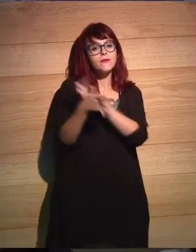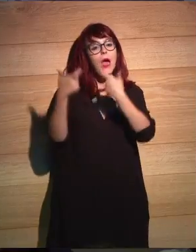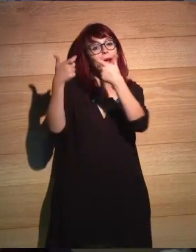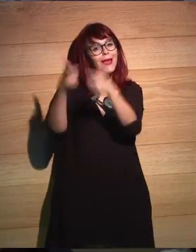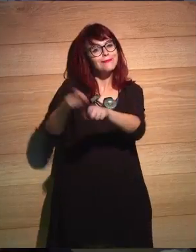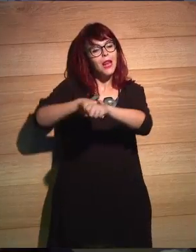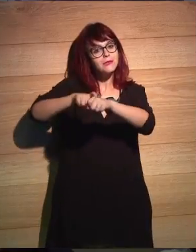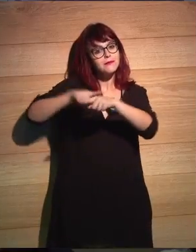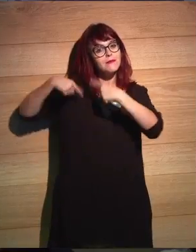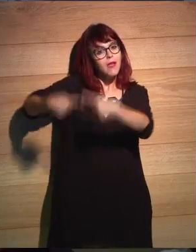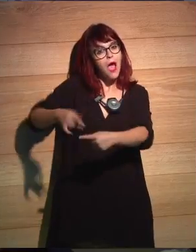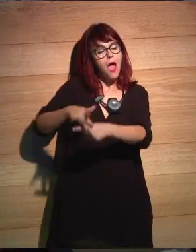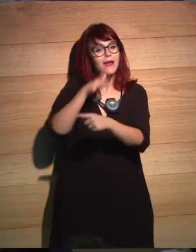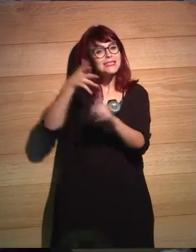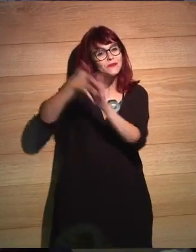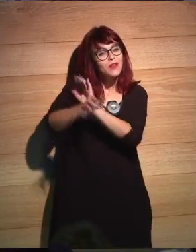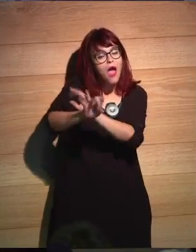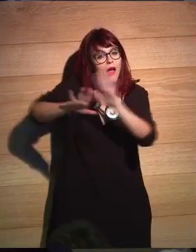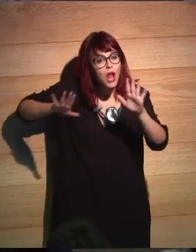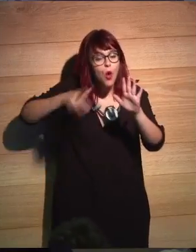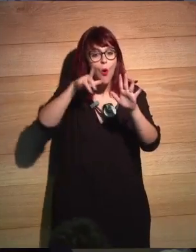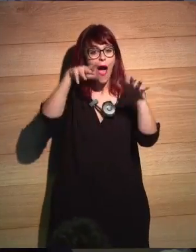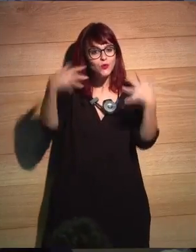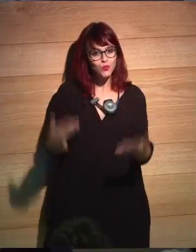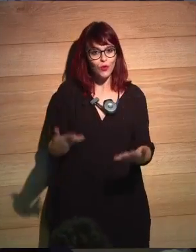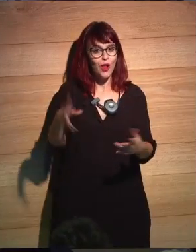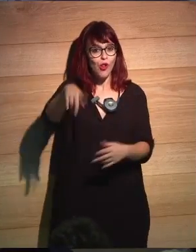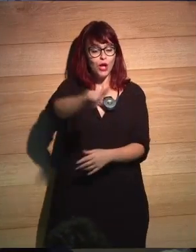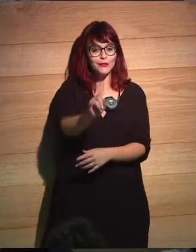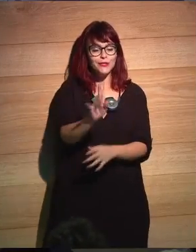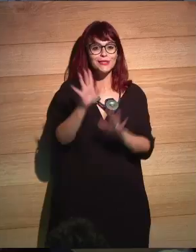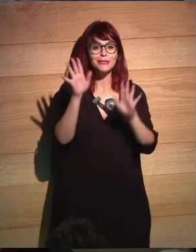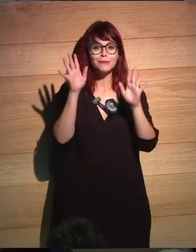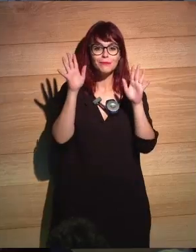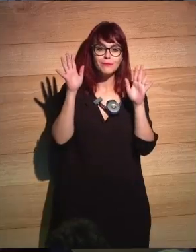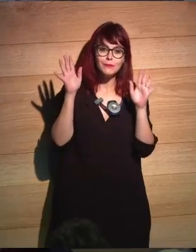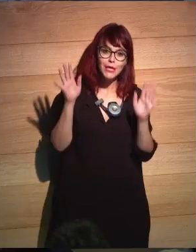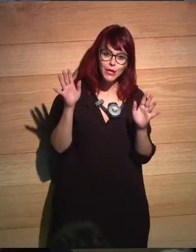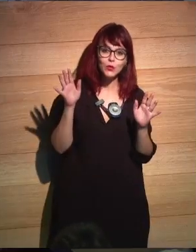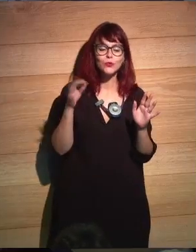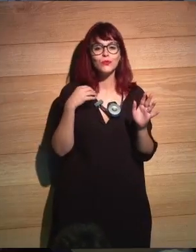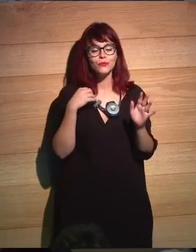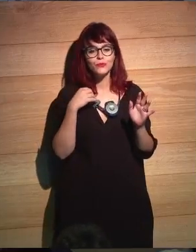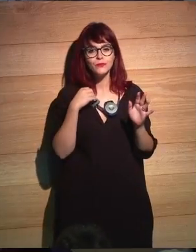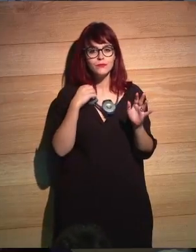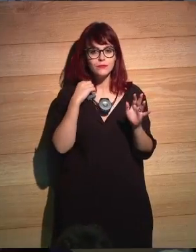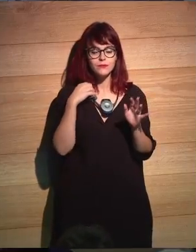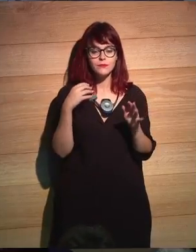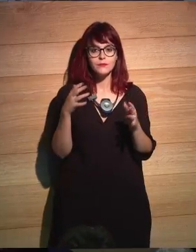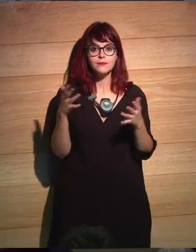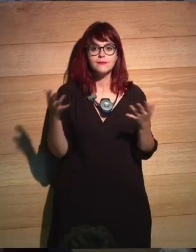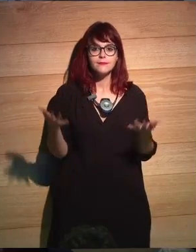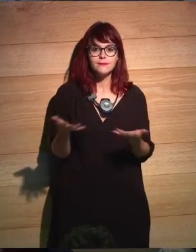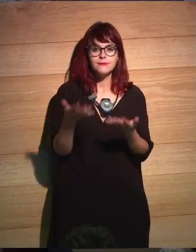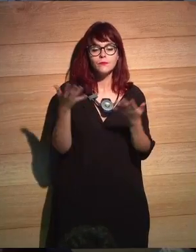worldwide also. This is a topic that has been dealt with in literature for many years. So this is not